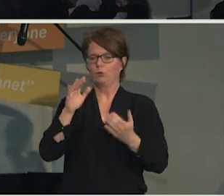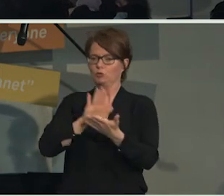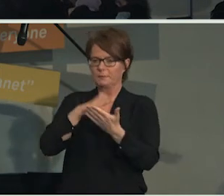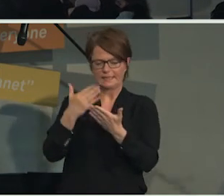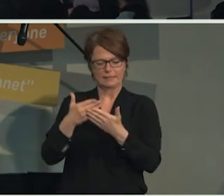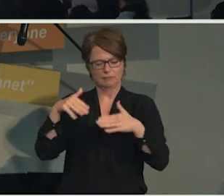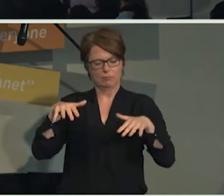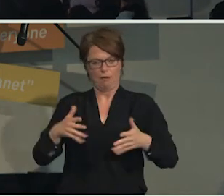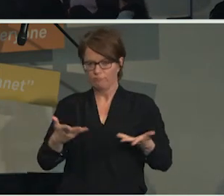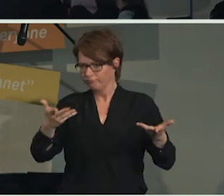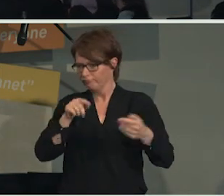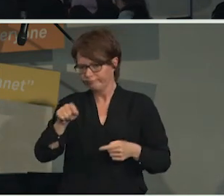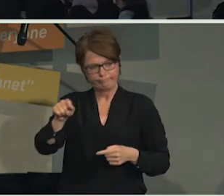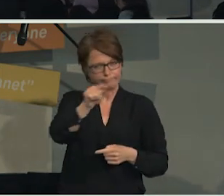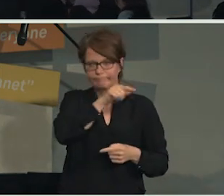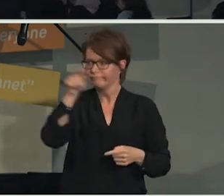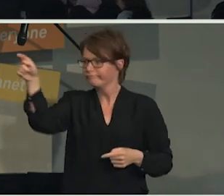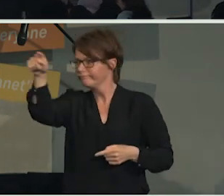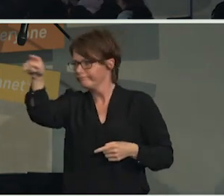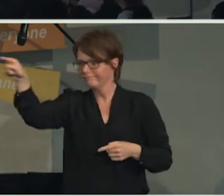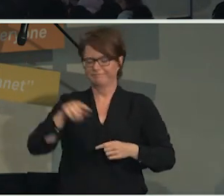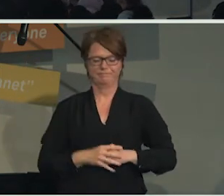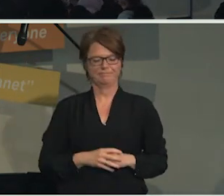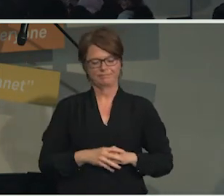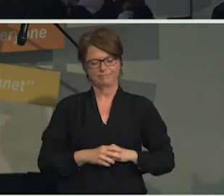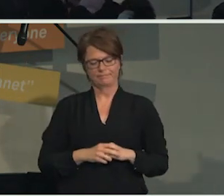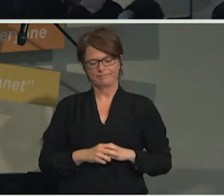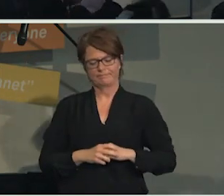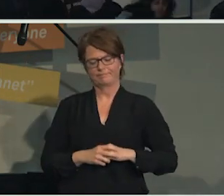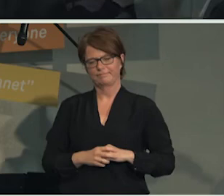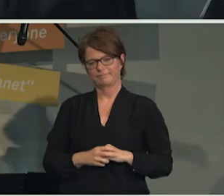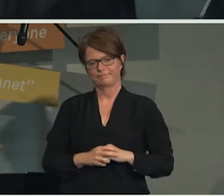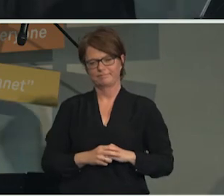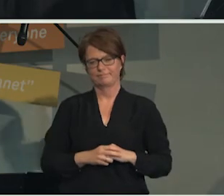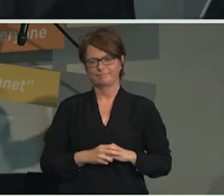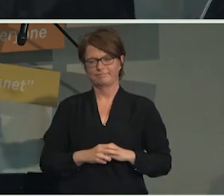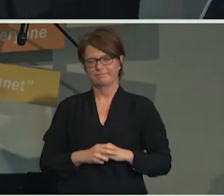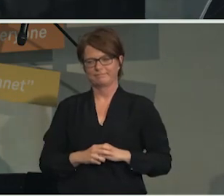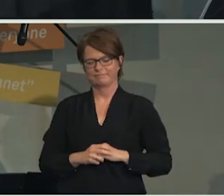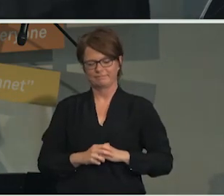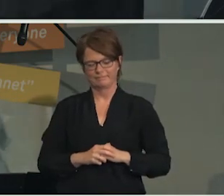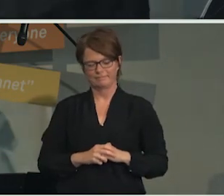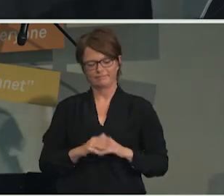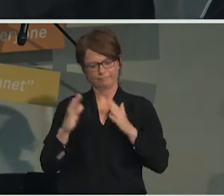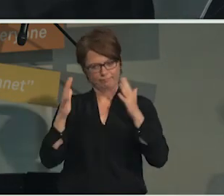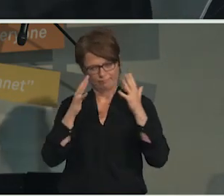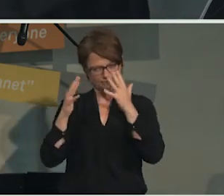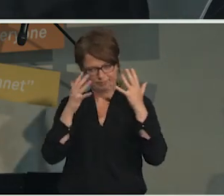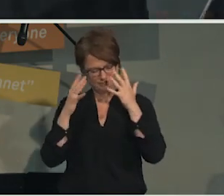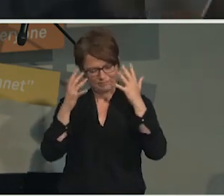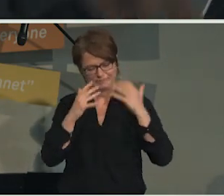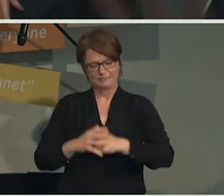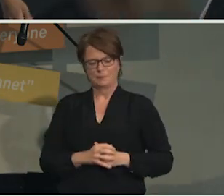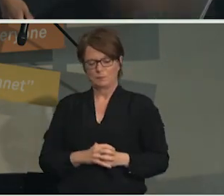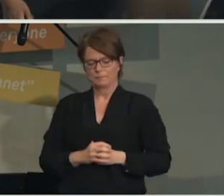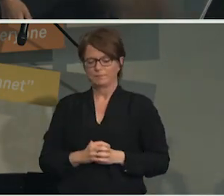They are already creating access, so thank you to the translators in the back, English, German, German, English.